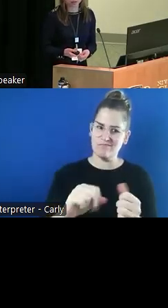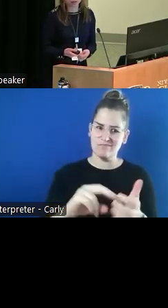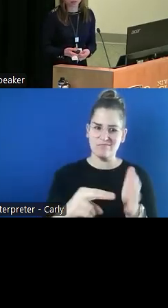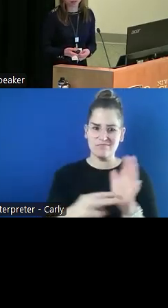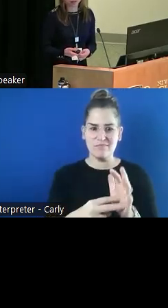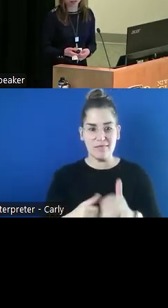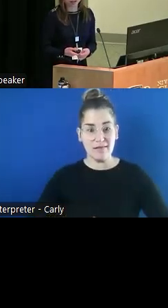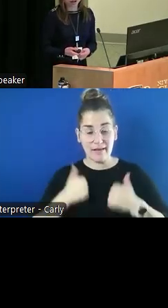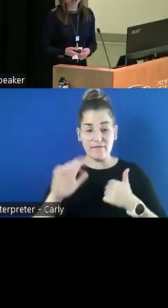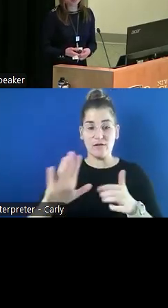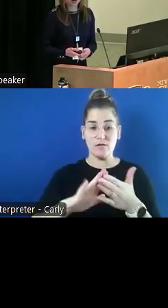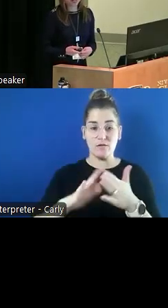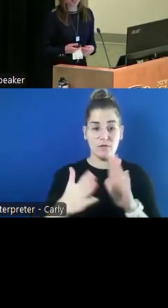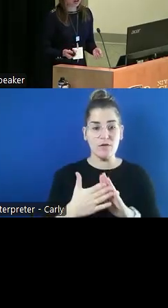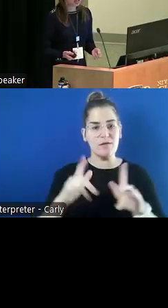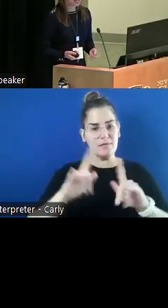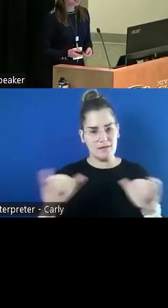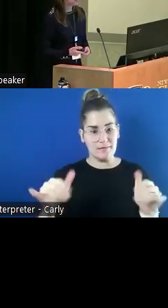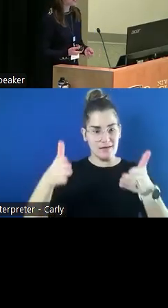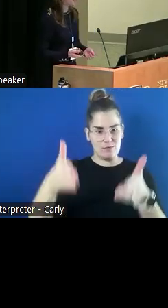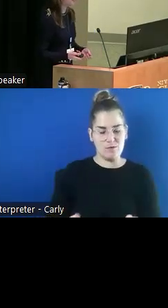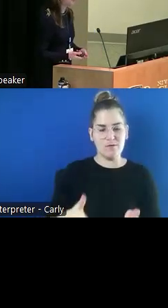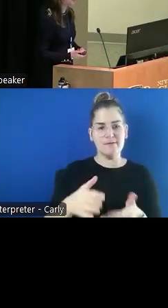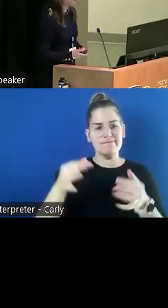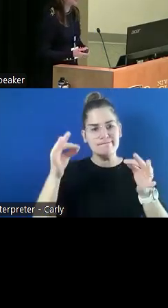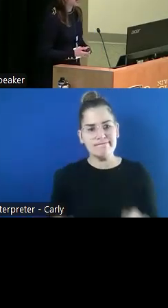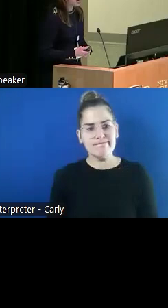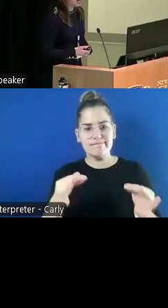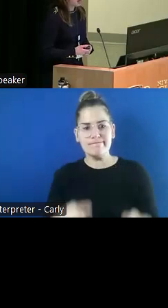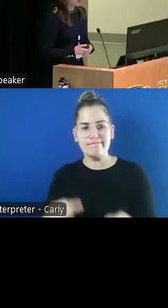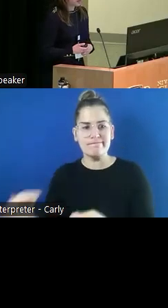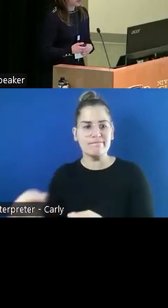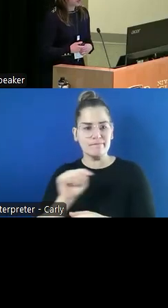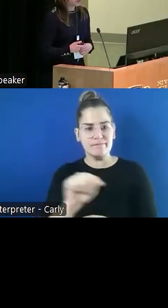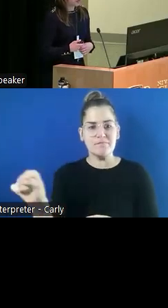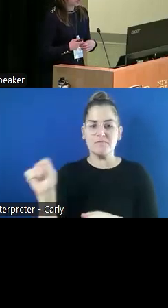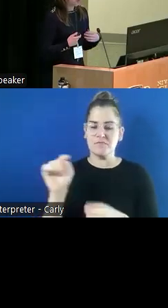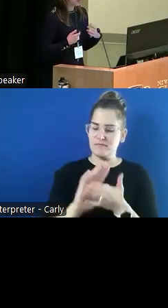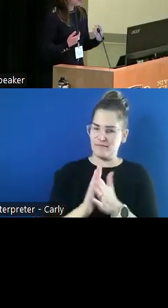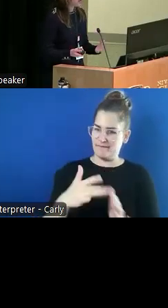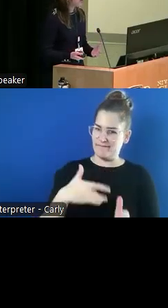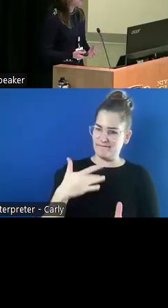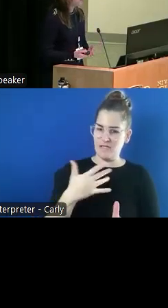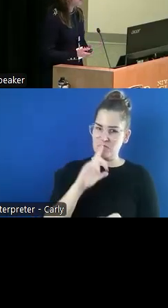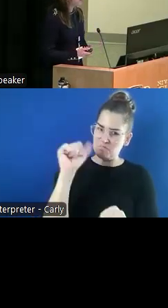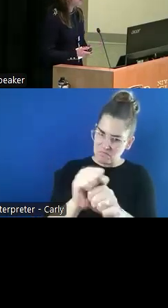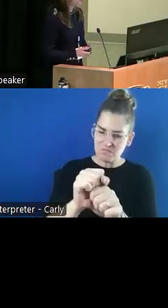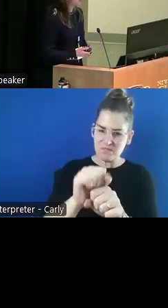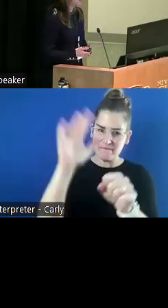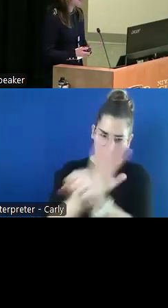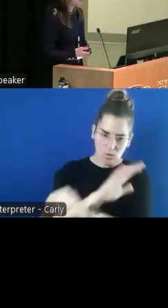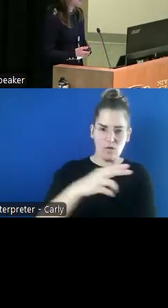personhood. I hope that my talk has inspired you to be creative with